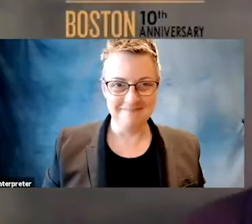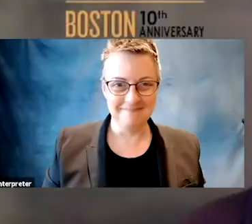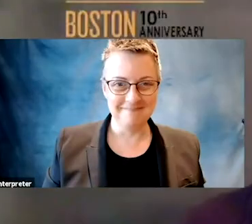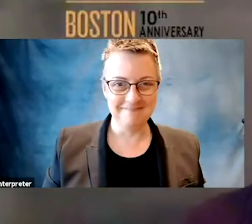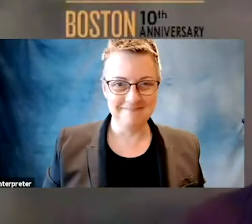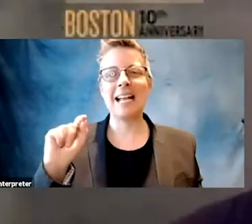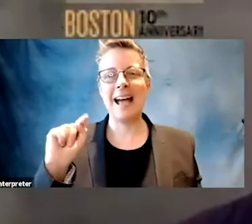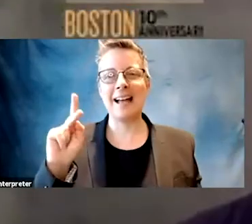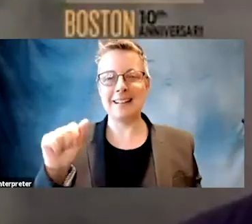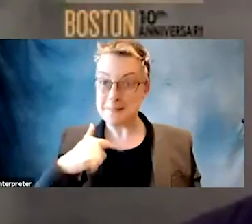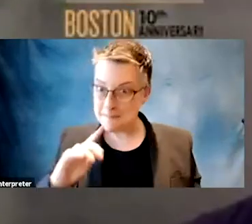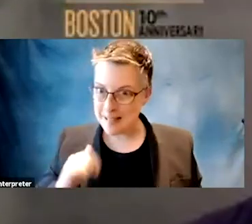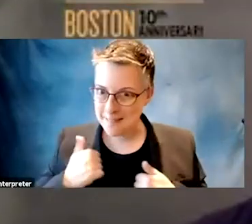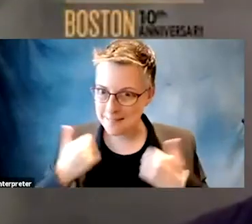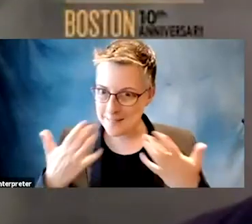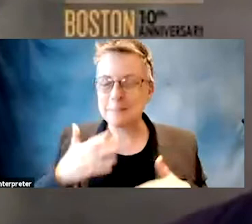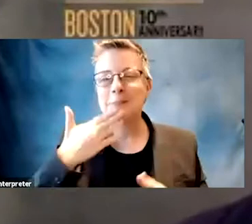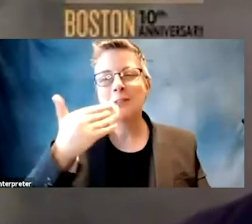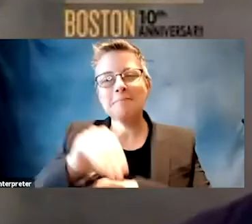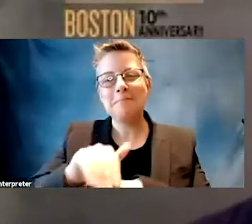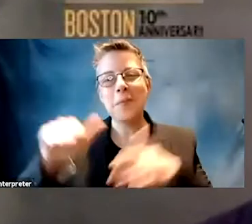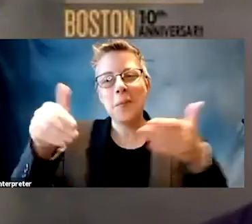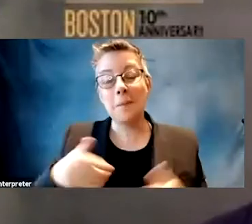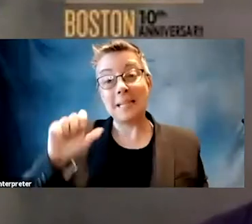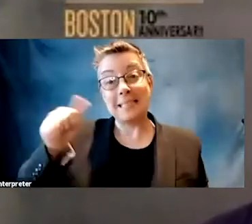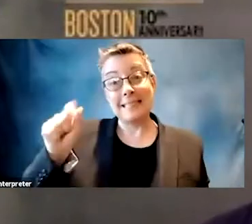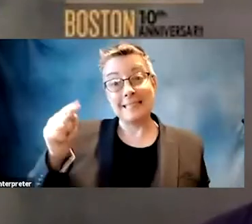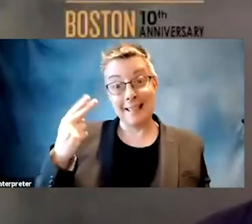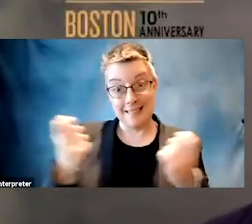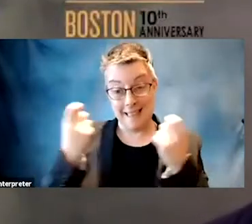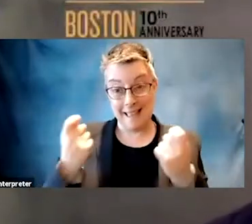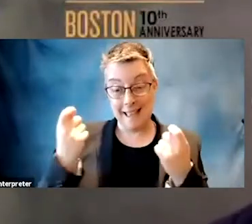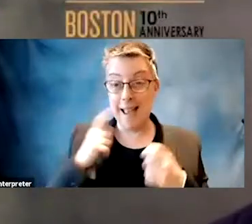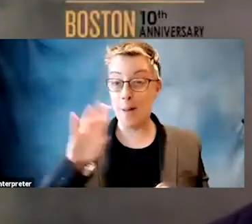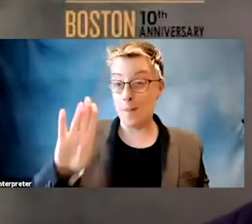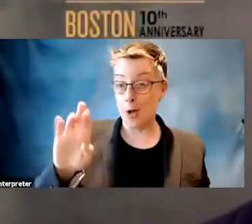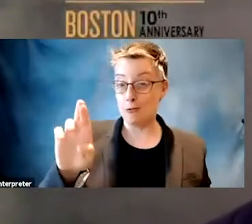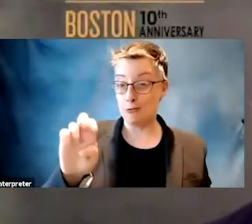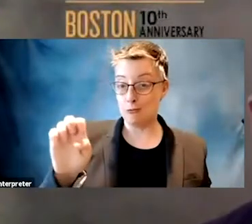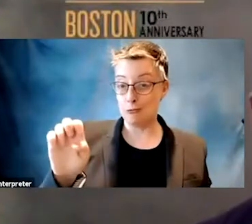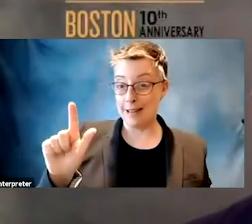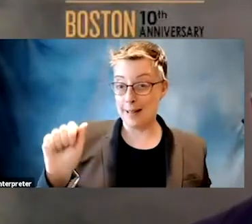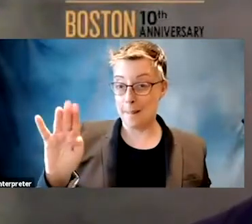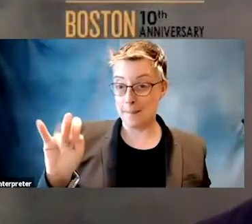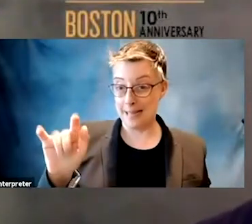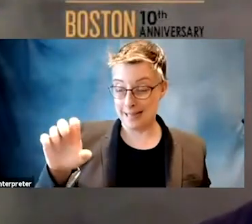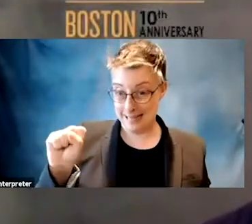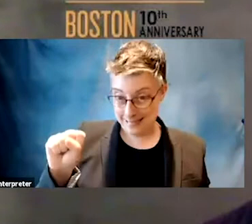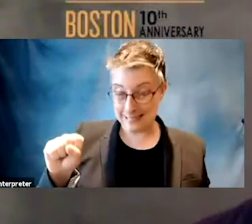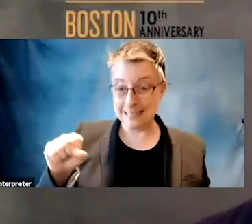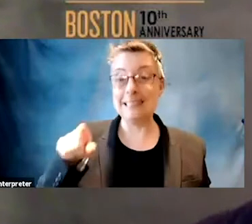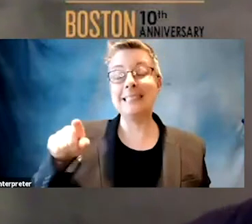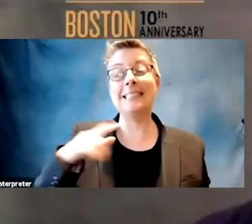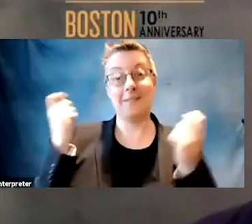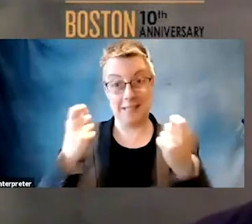Good evening and welcome to the 10th annual Boston ReelAbilities Film Festival. My name is Kat Goreshka and I am